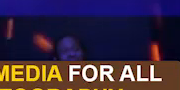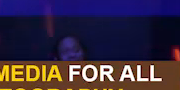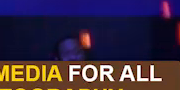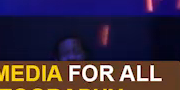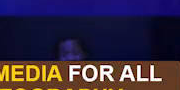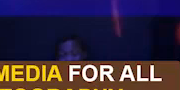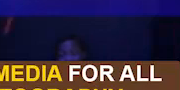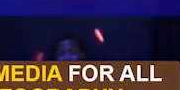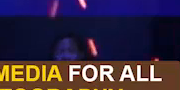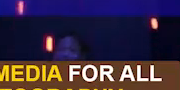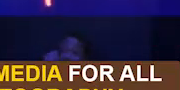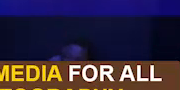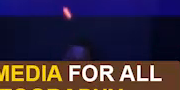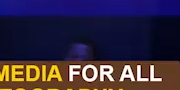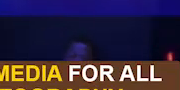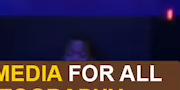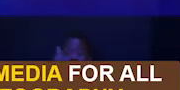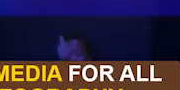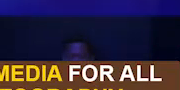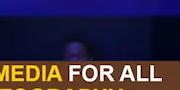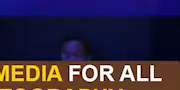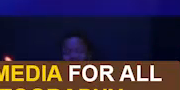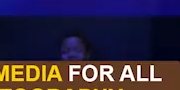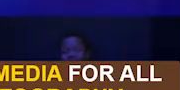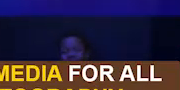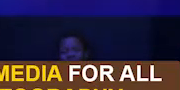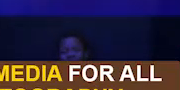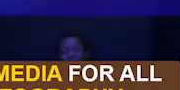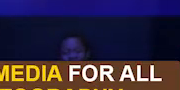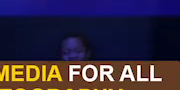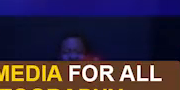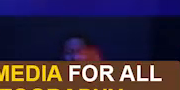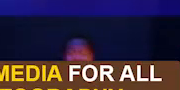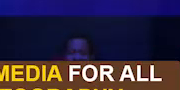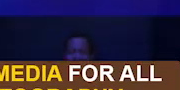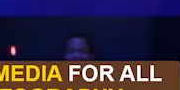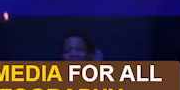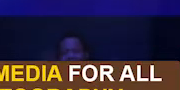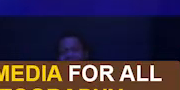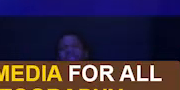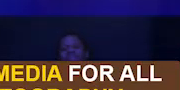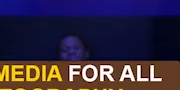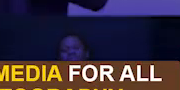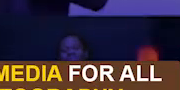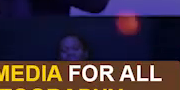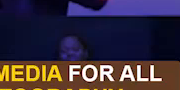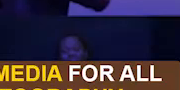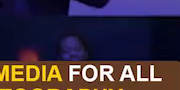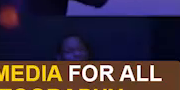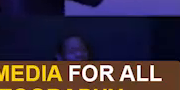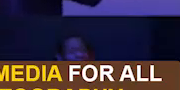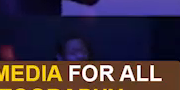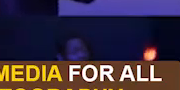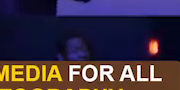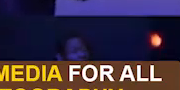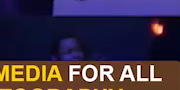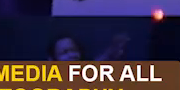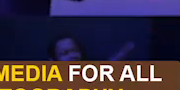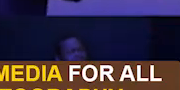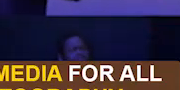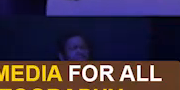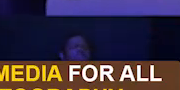want Pilate to release. O pese Pilato ujano. And the people shouted. Na nipa no tiam. You give